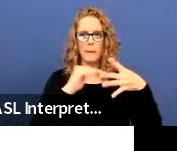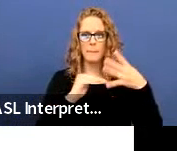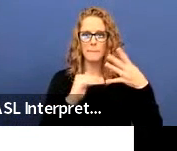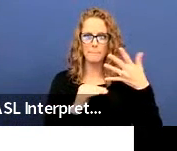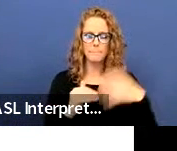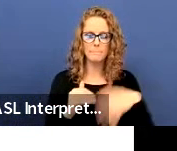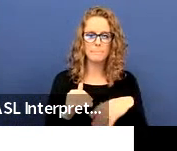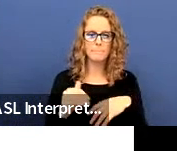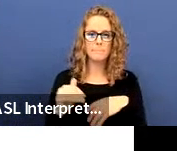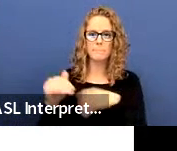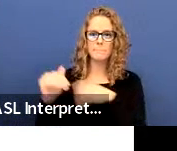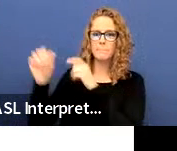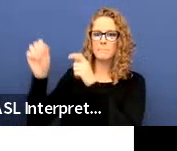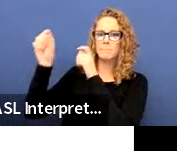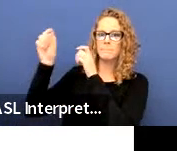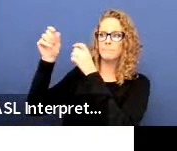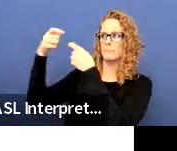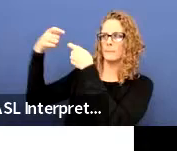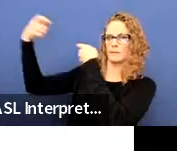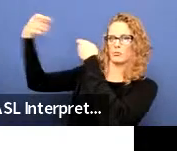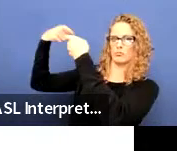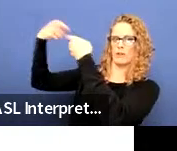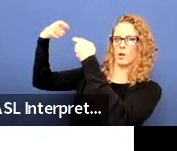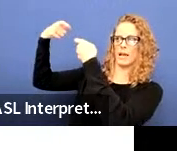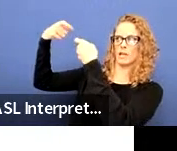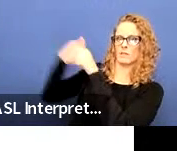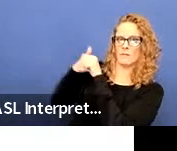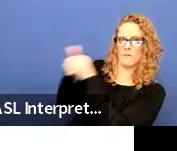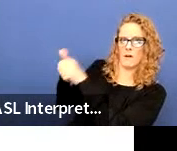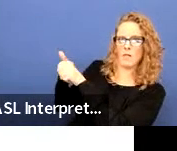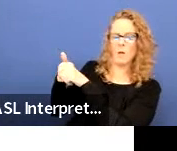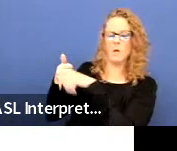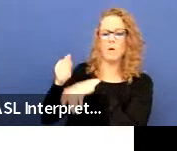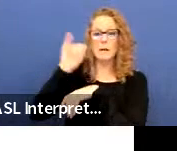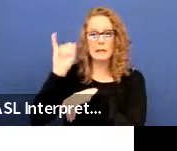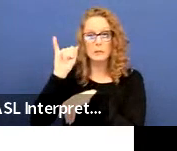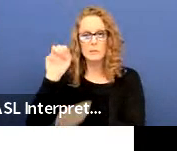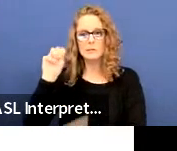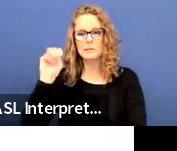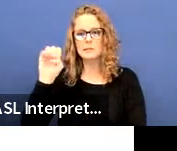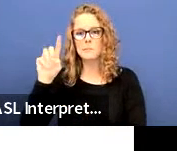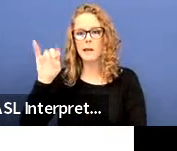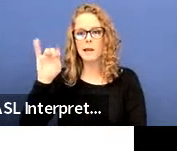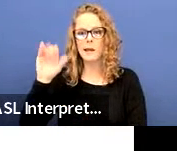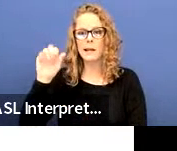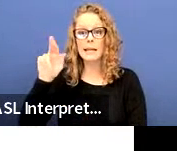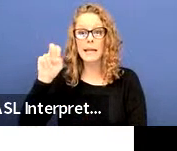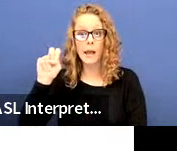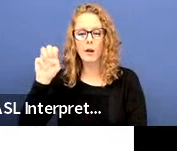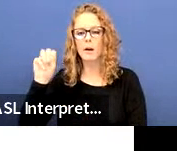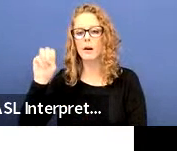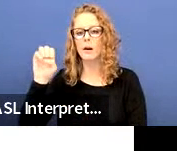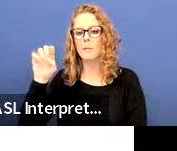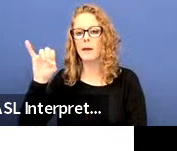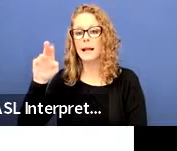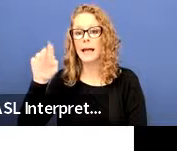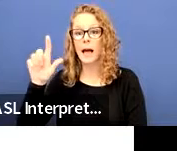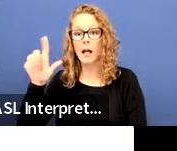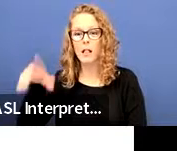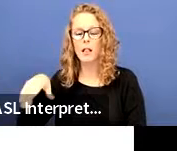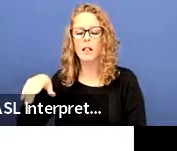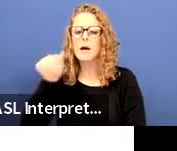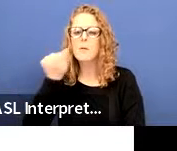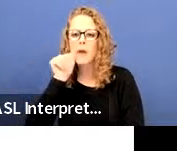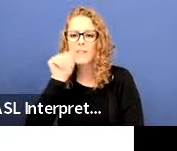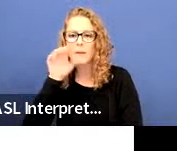payer information, you know, with Medicare and Medi-Cal and some of the private providers. And this is